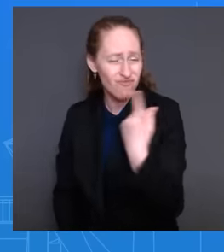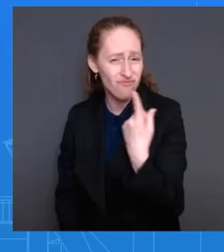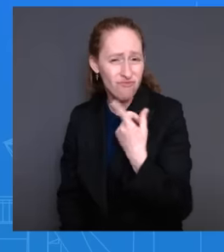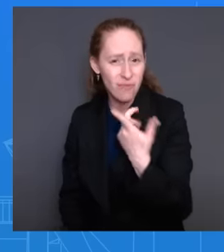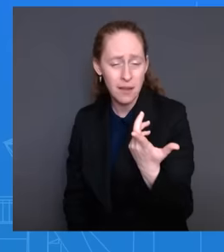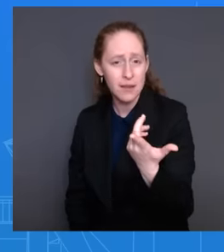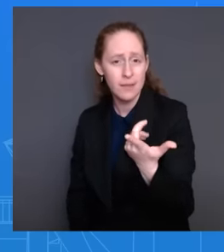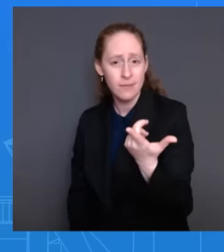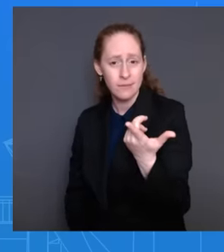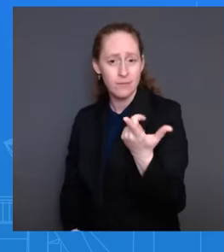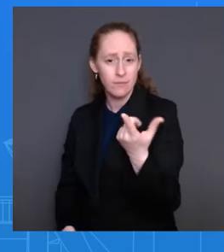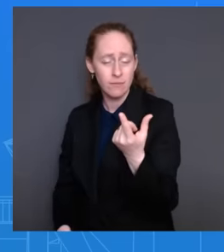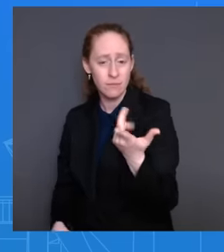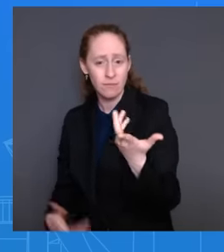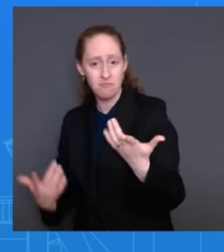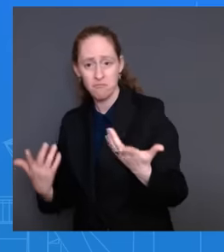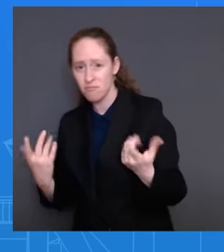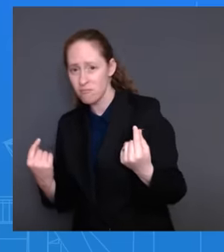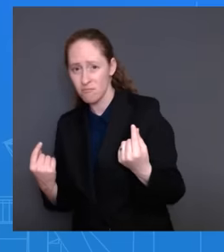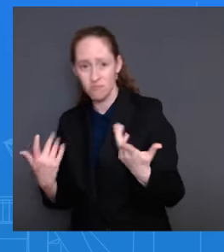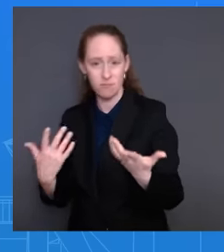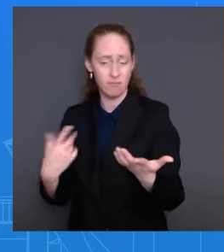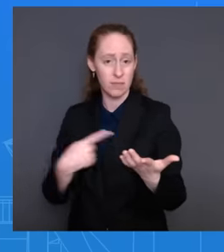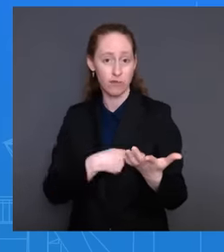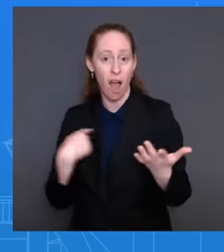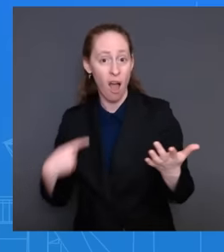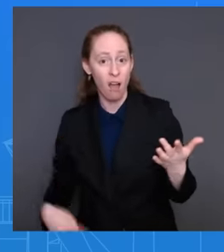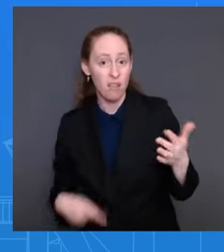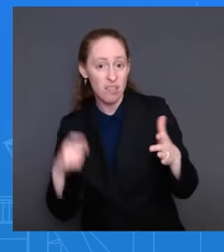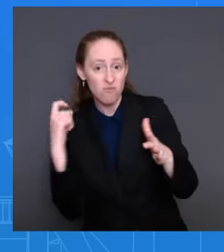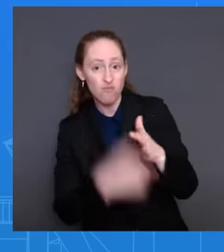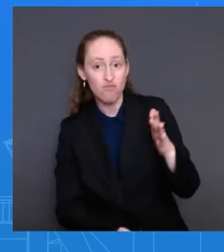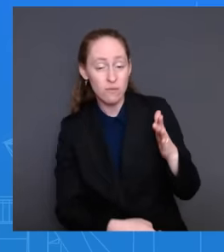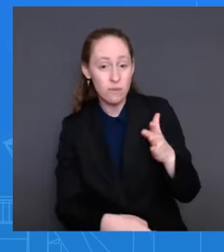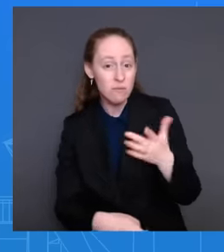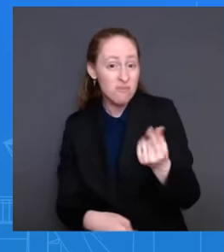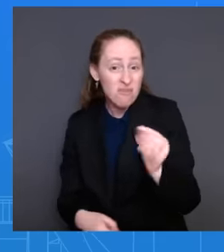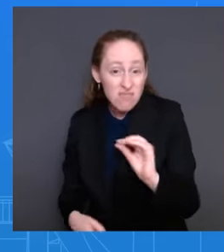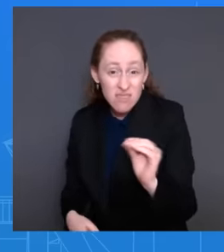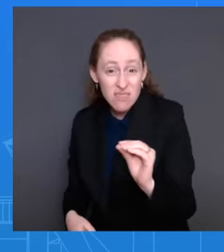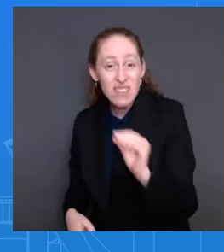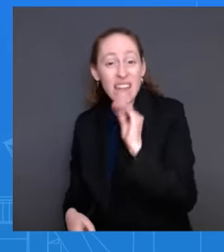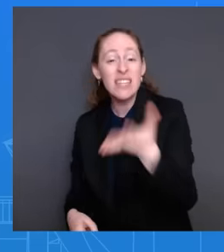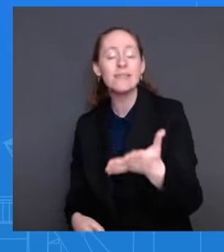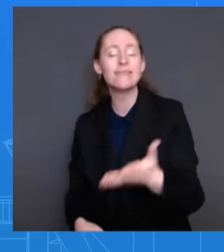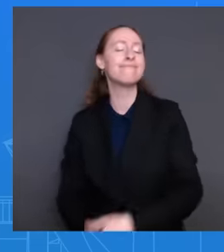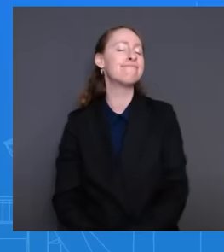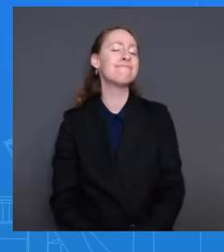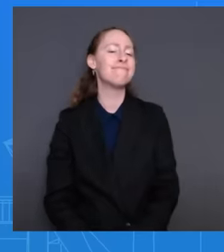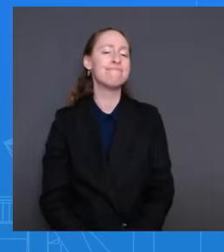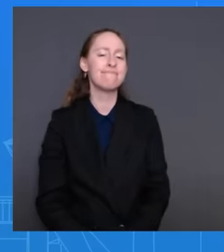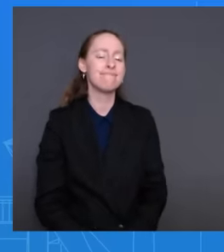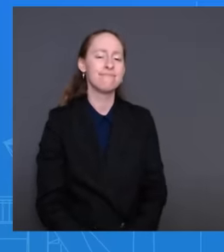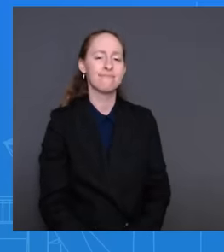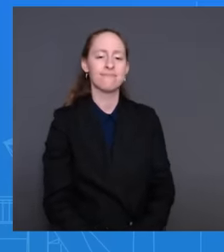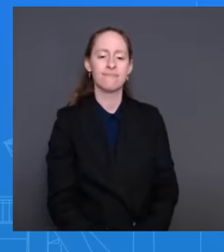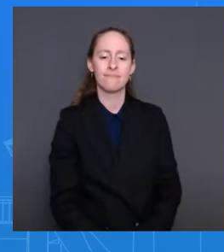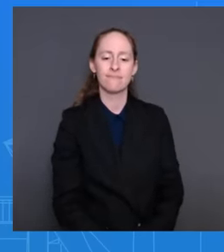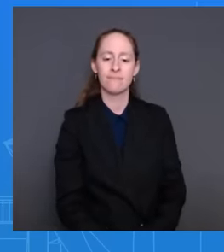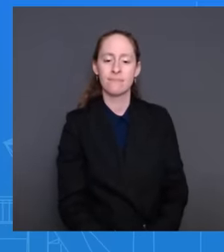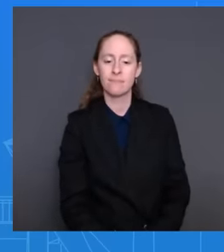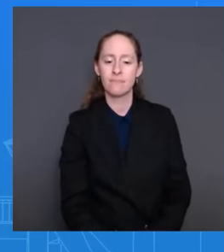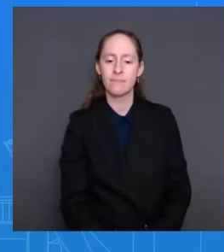Nothing specific on tariffs today. I wanted to ask you about budget reconciliation. About the what?